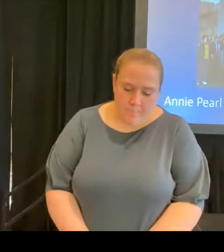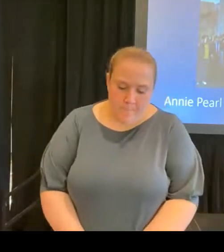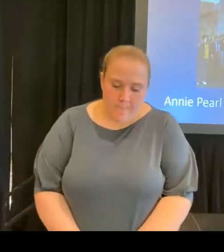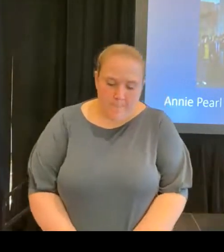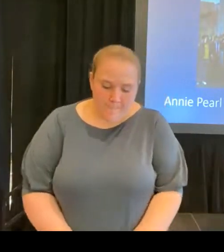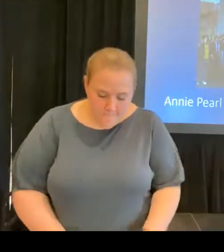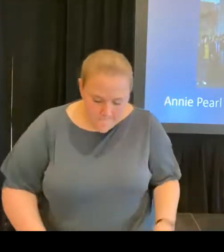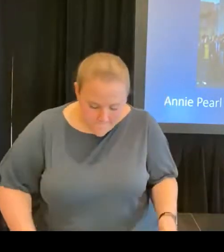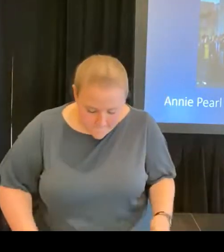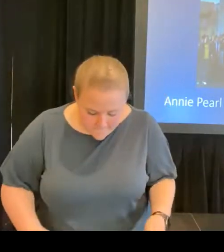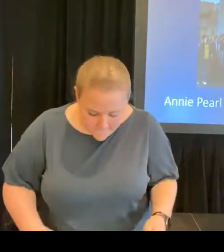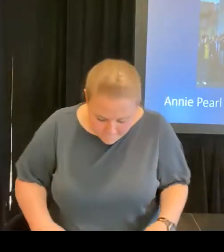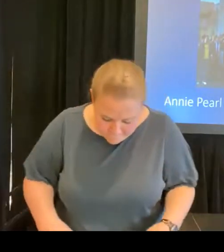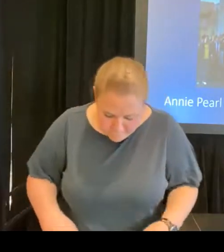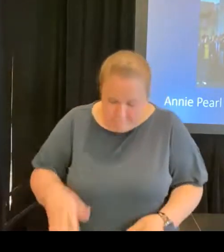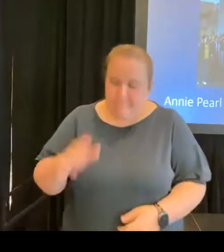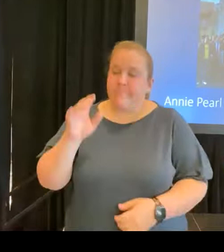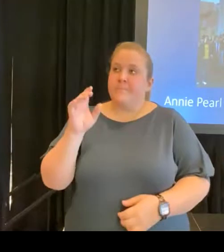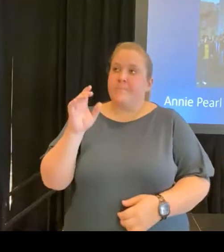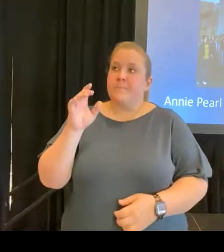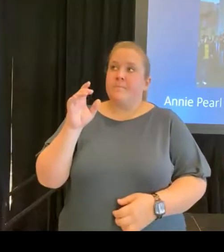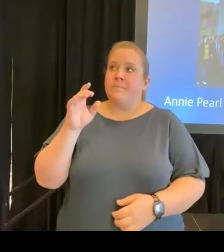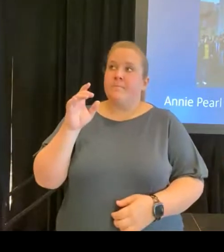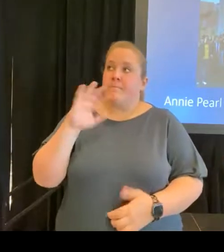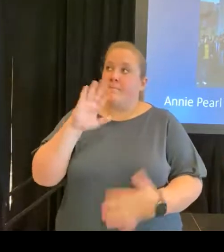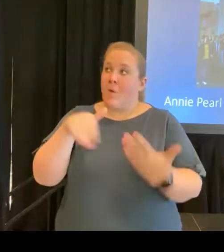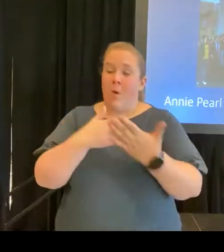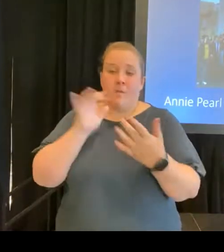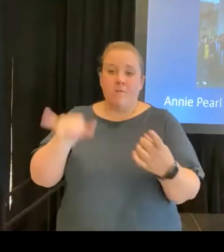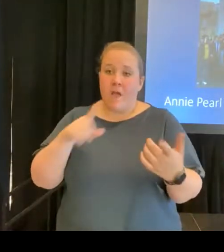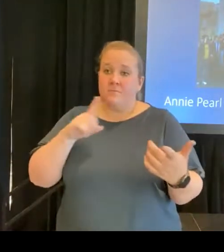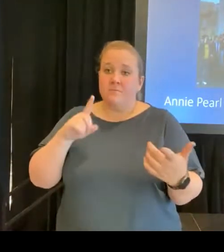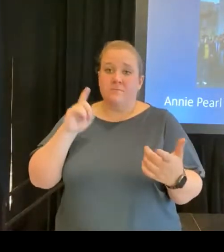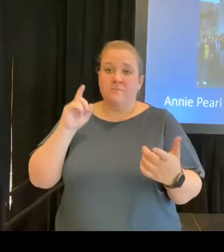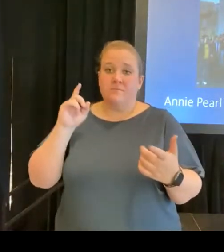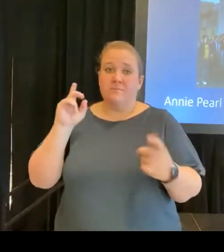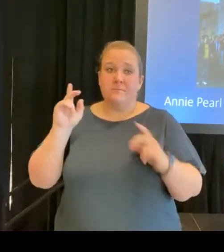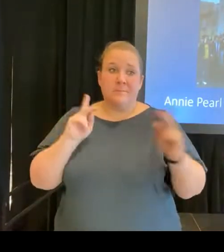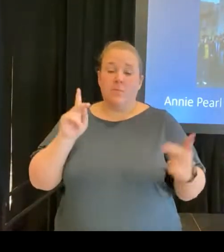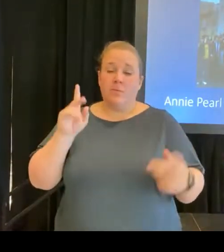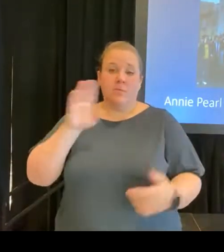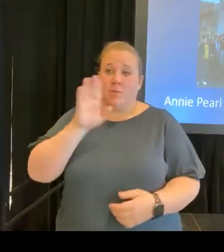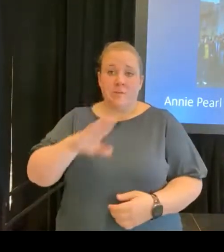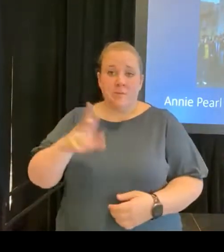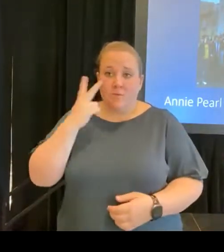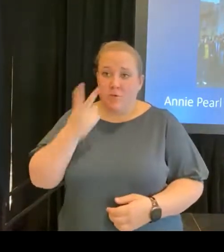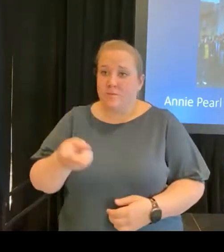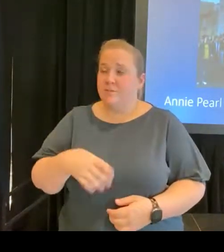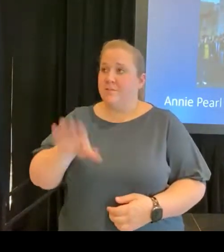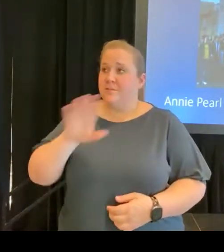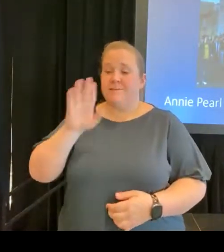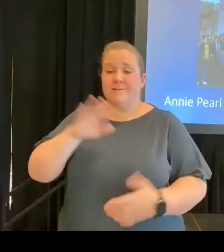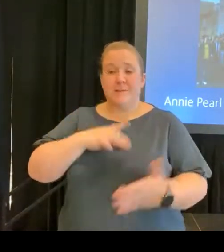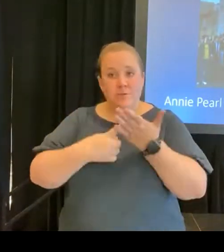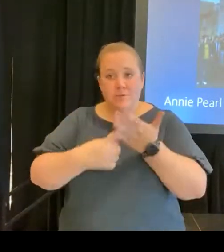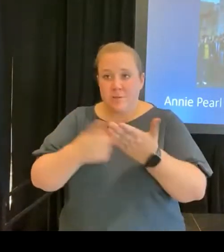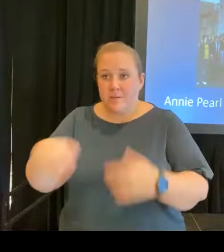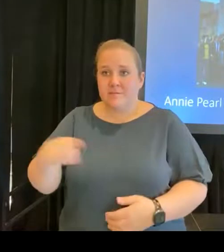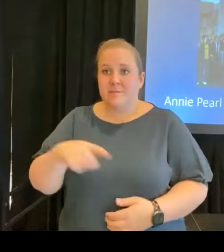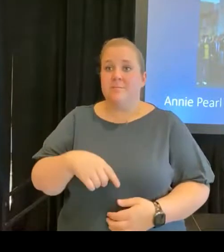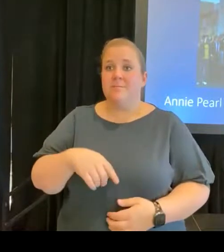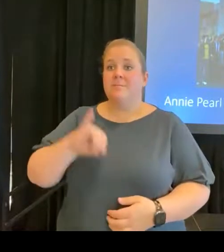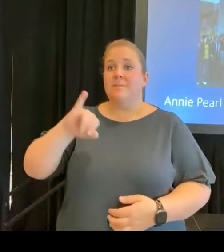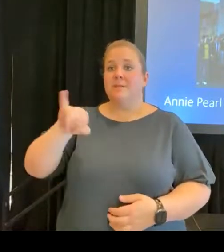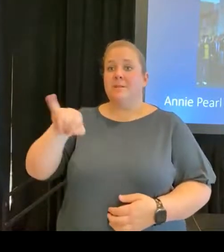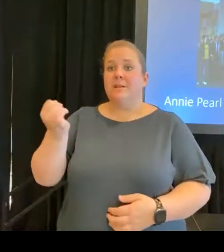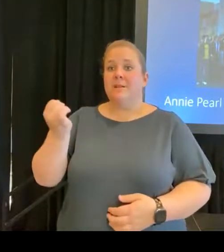And these are the kind of things and there were people who are unseen and unheard of and not talked about, like Jenny